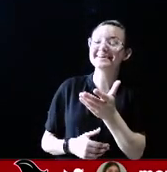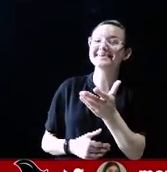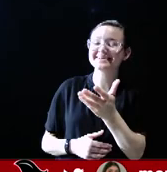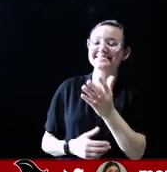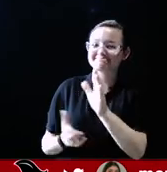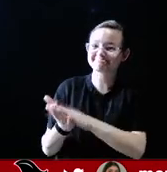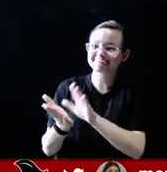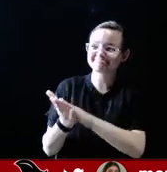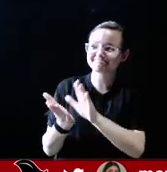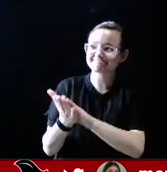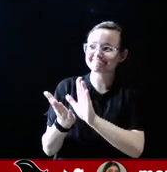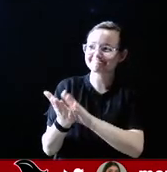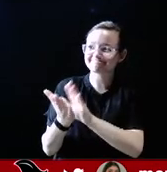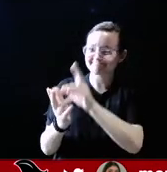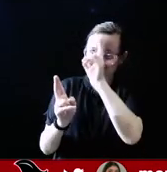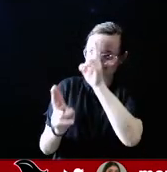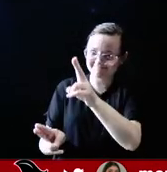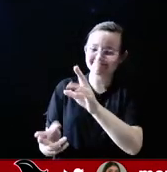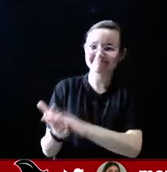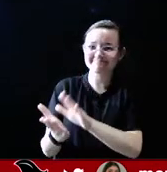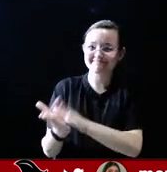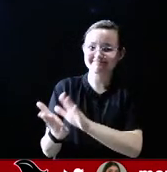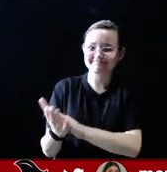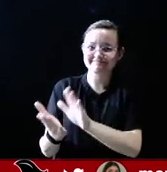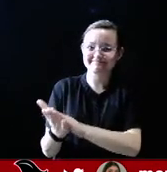of 2020.